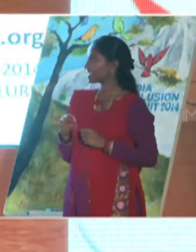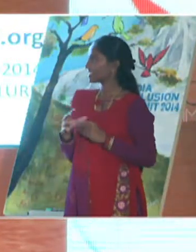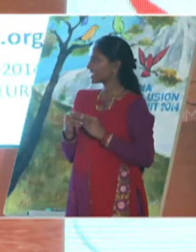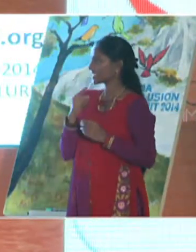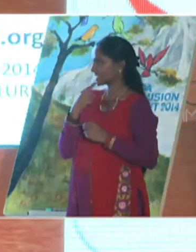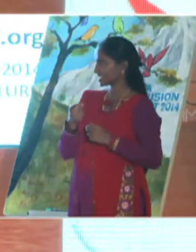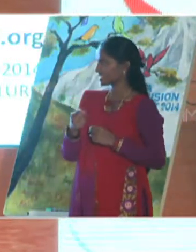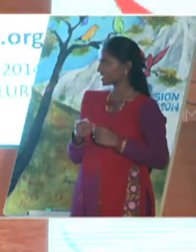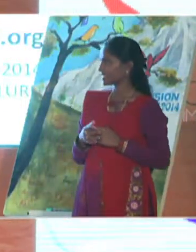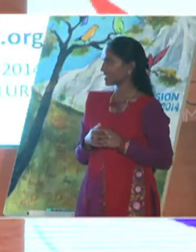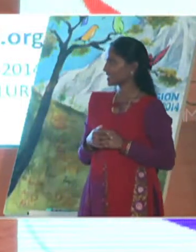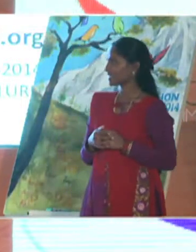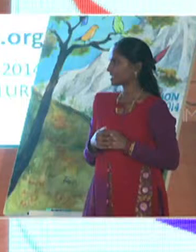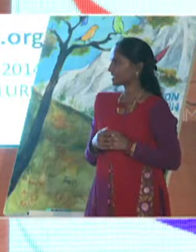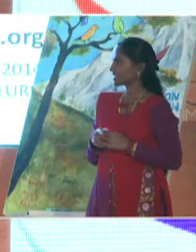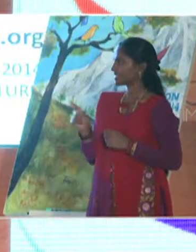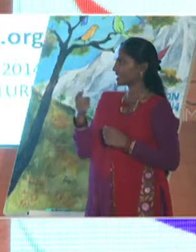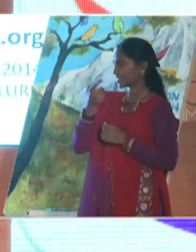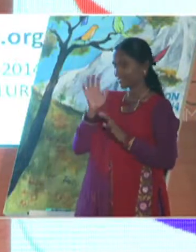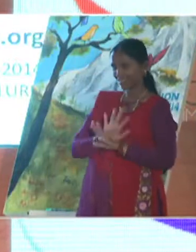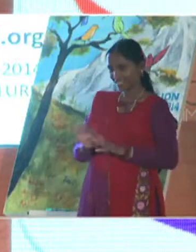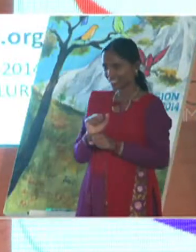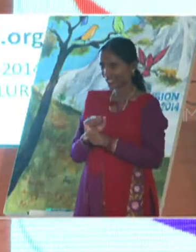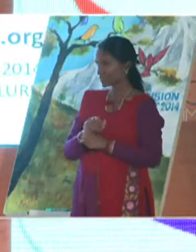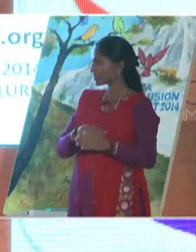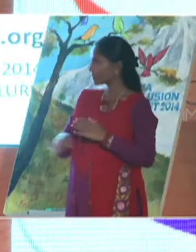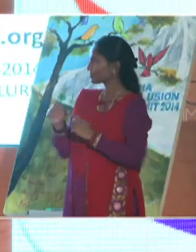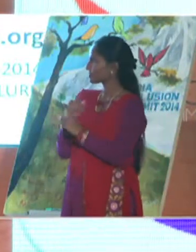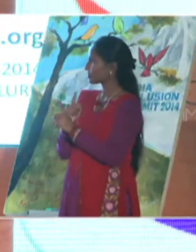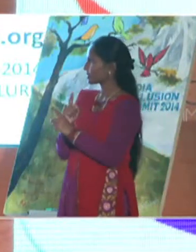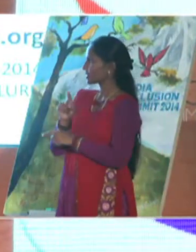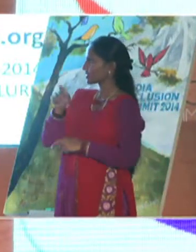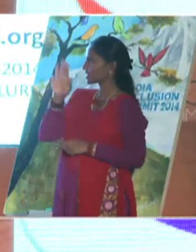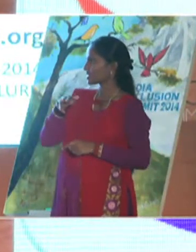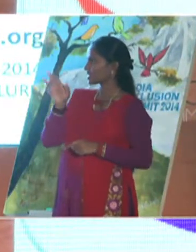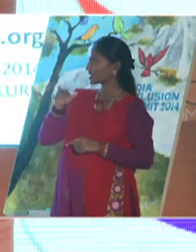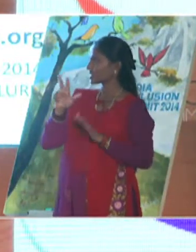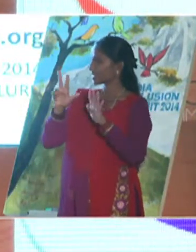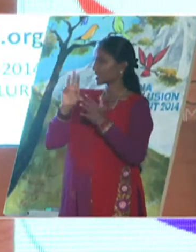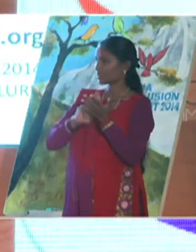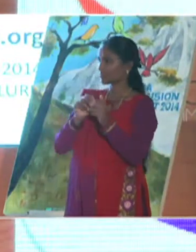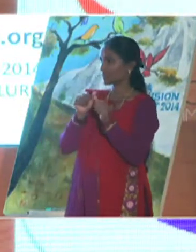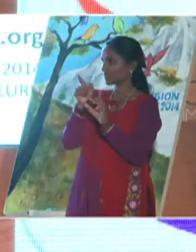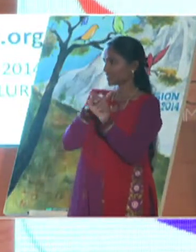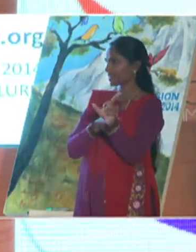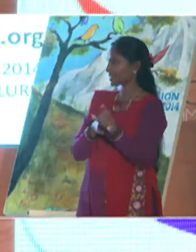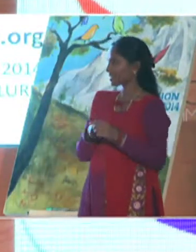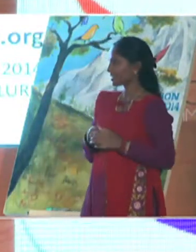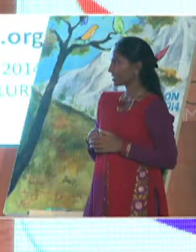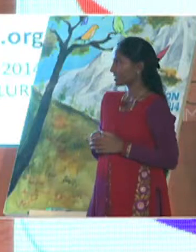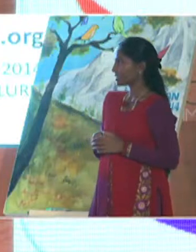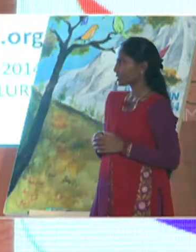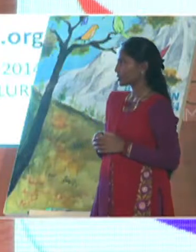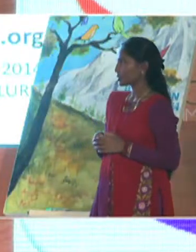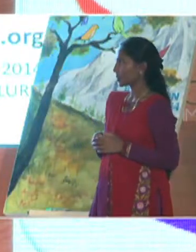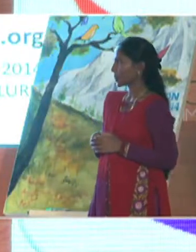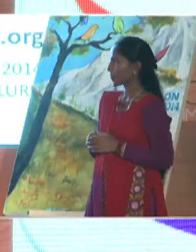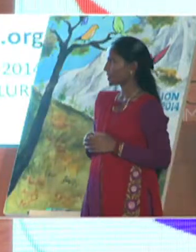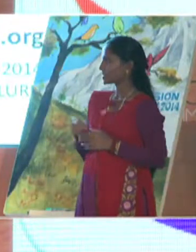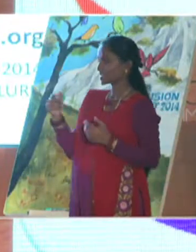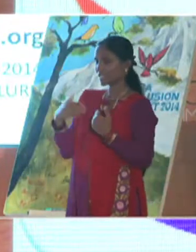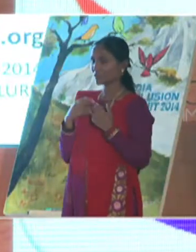you. So the next day I quit my job, and we went to Tibet. This was in 1998 in May. That's when we had